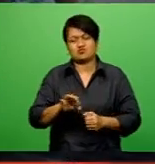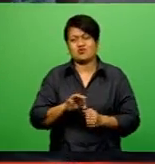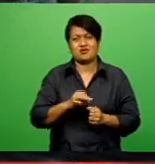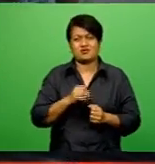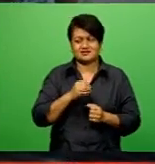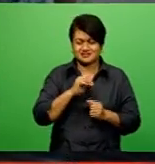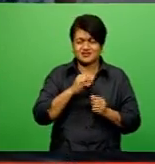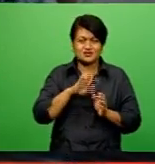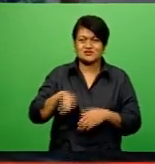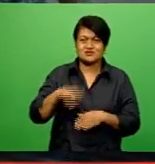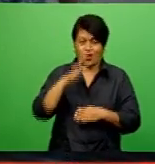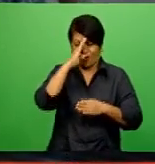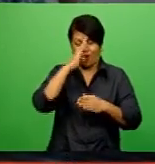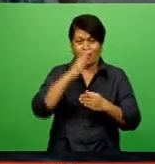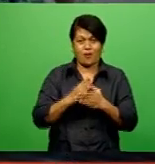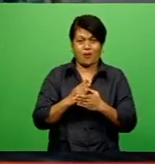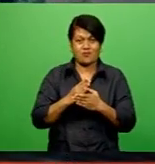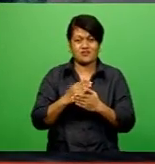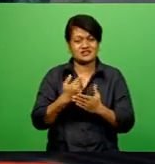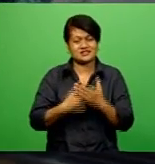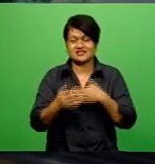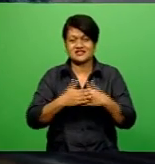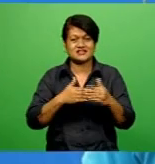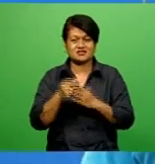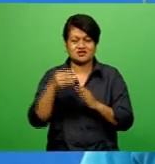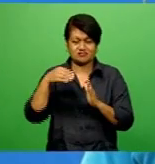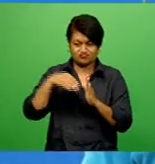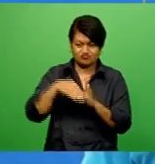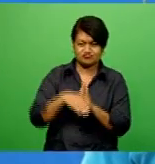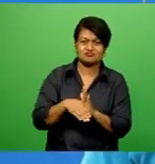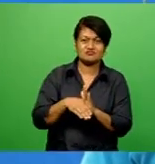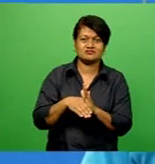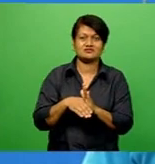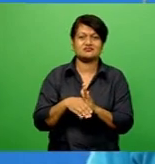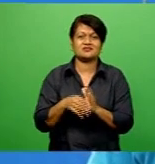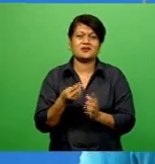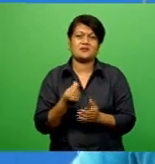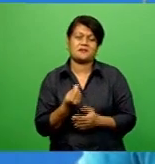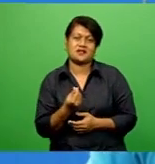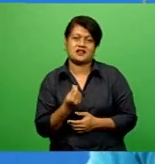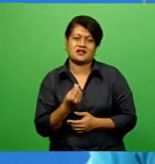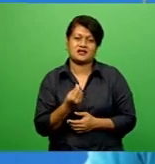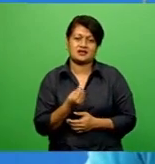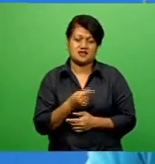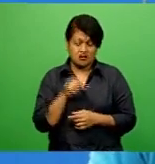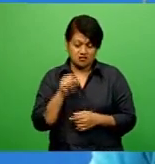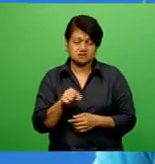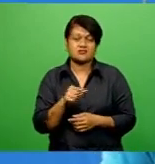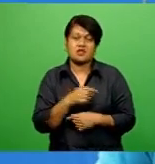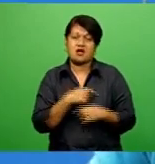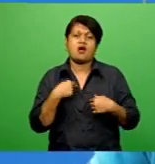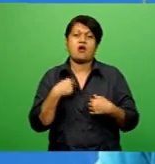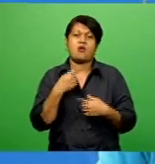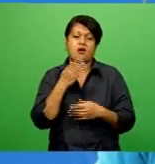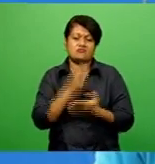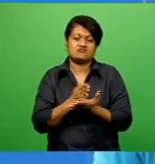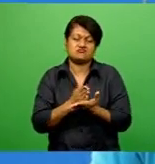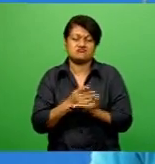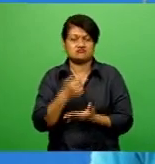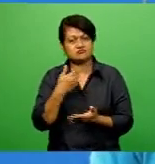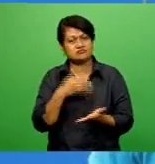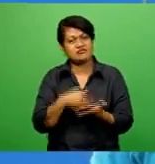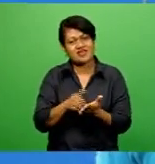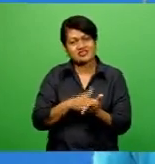despite a decline in income. I still come to work here. This is our bread and butter. From this we